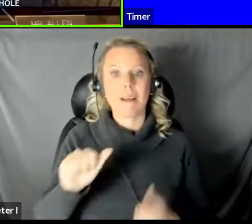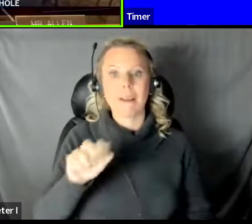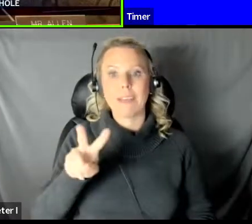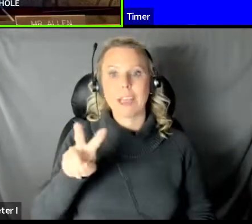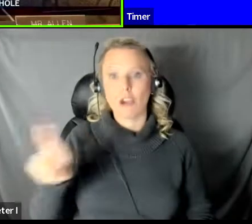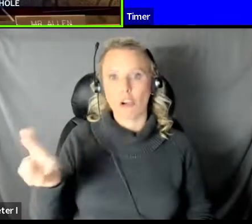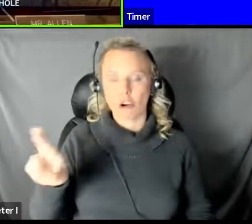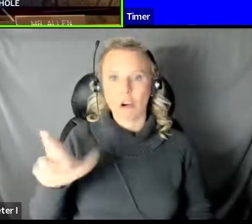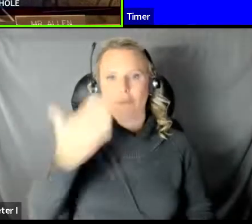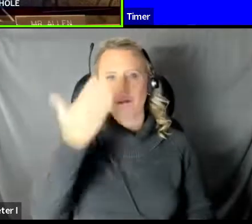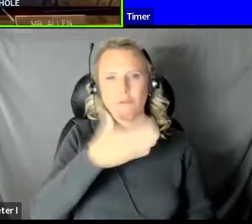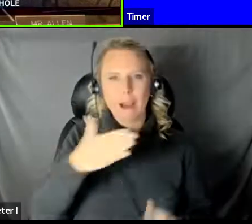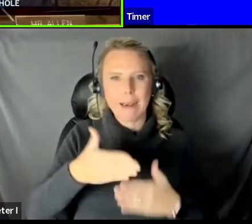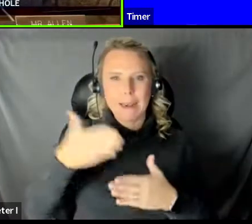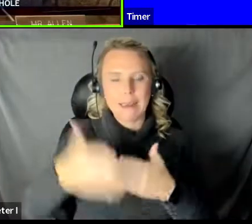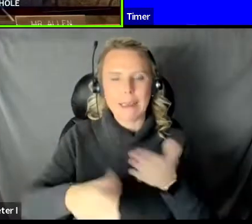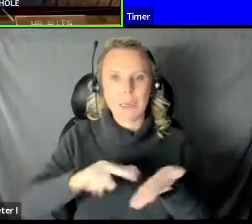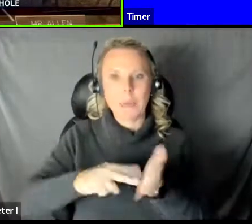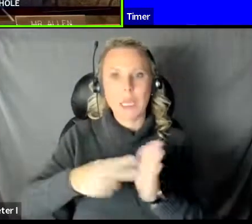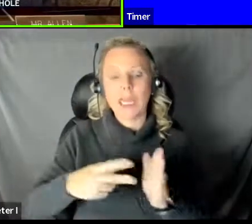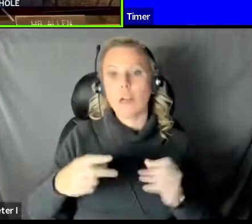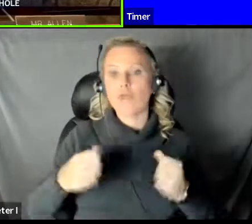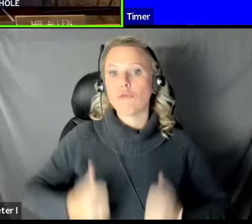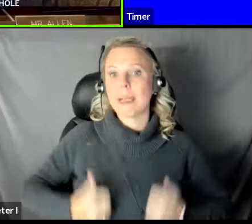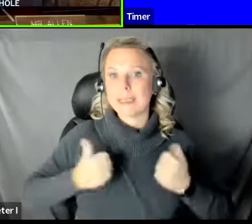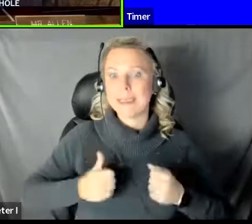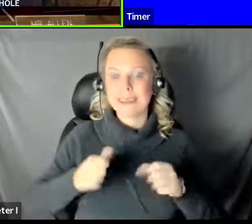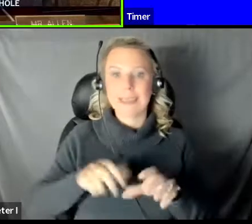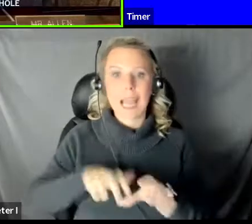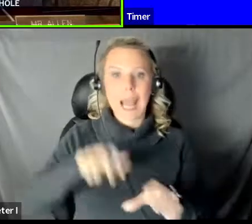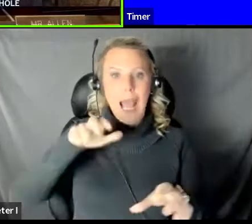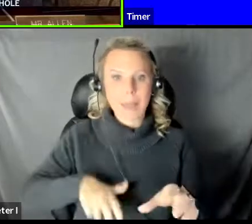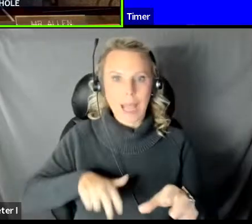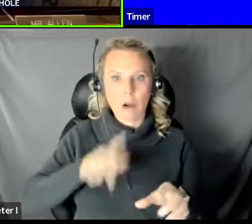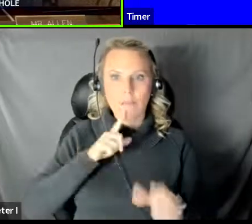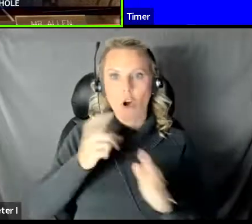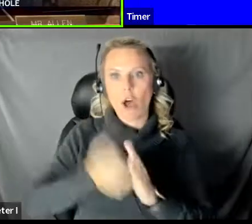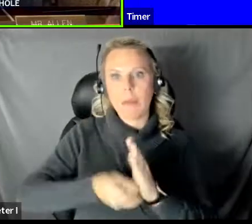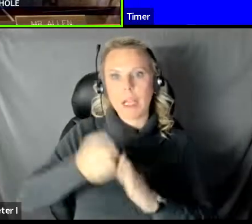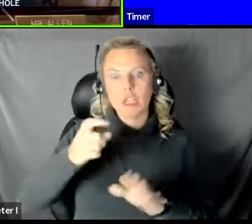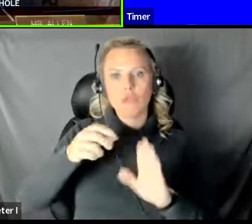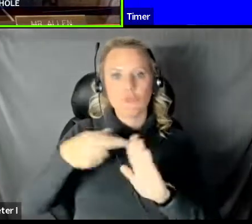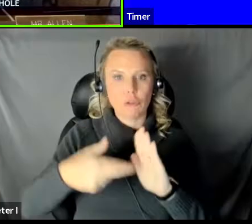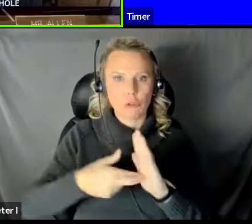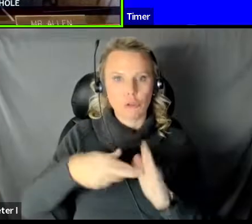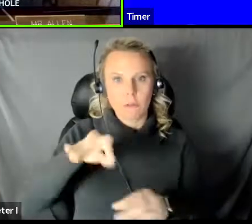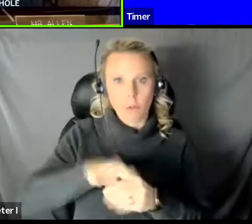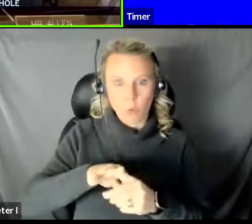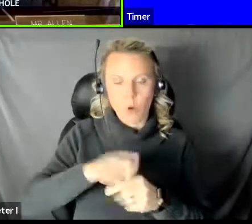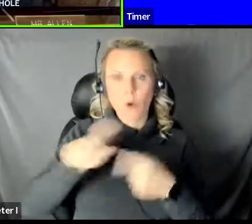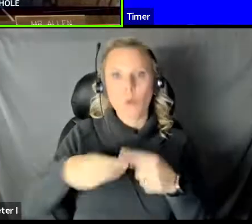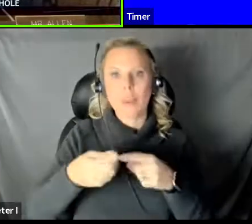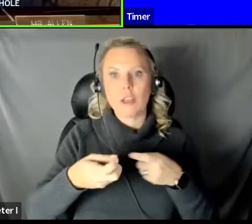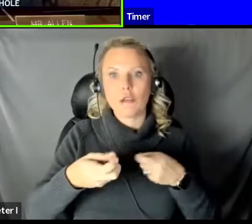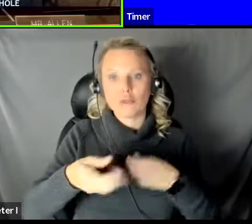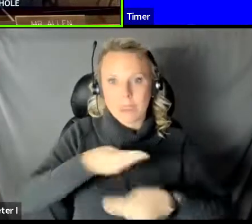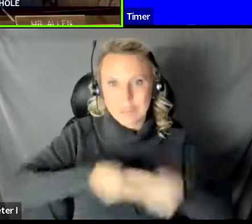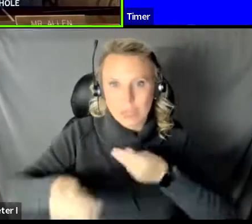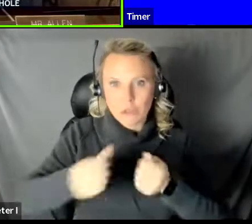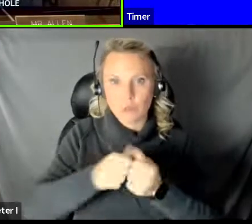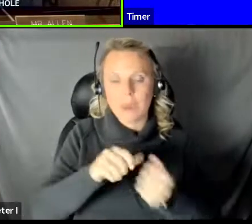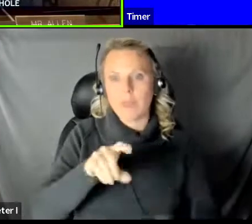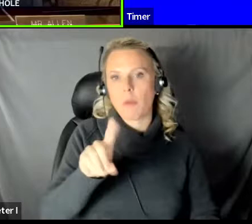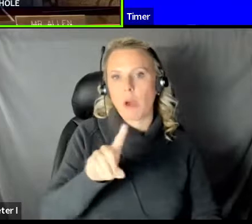what is known as front end, in which residents are given the opportunity to opt out of being automatically registered to vote at the time of the transaction with the Department of Motor